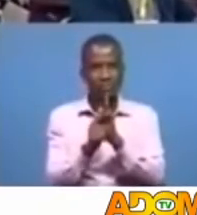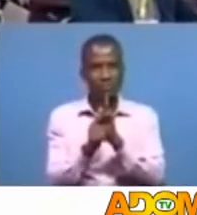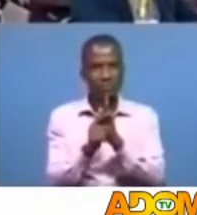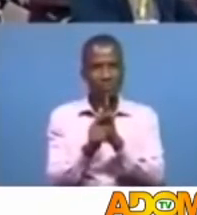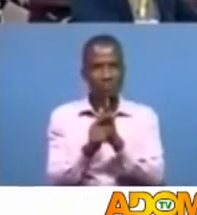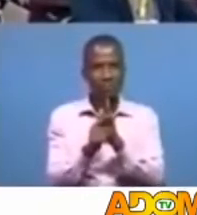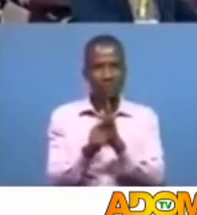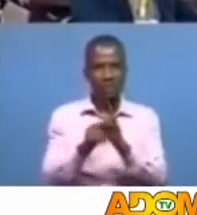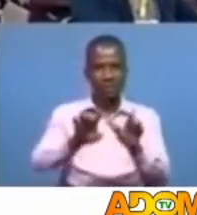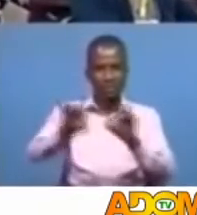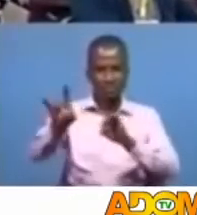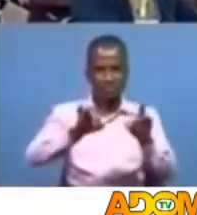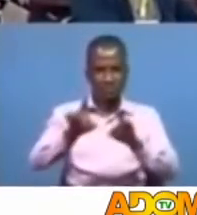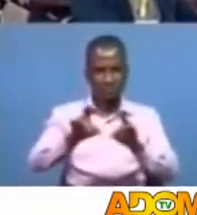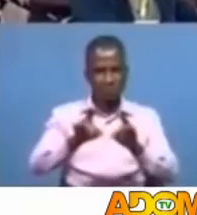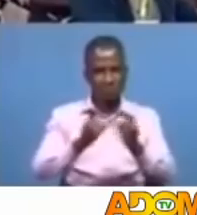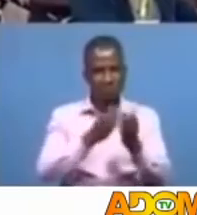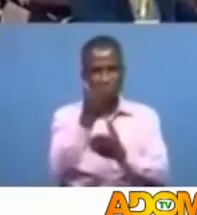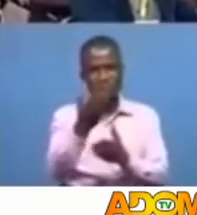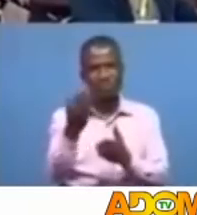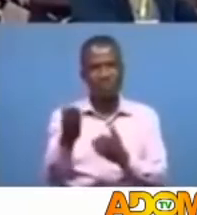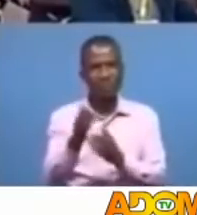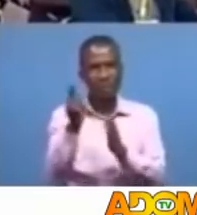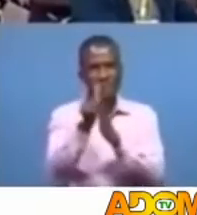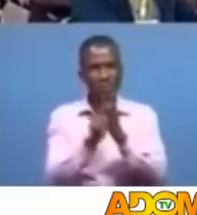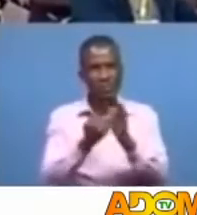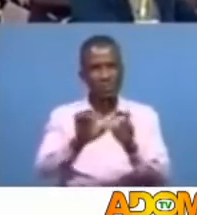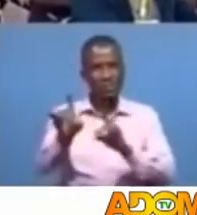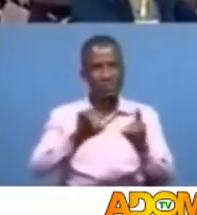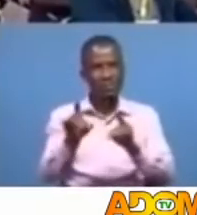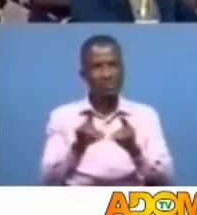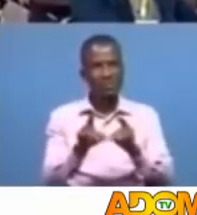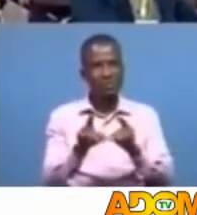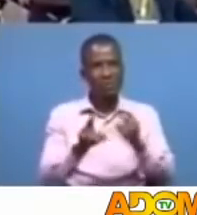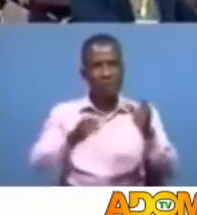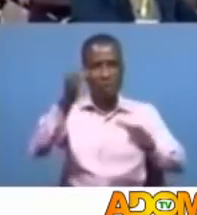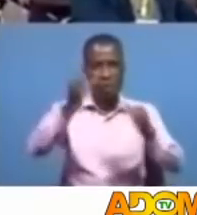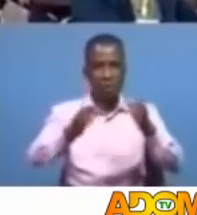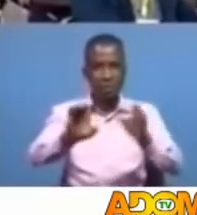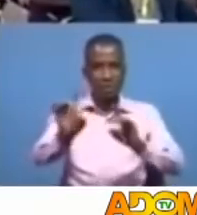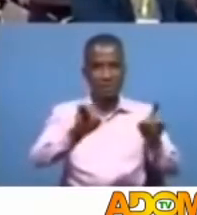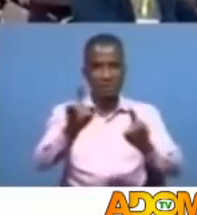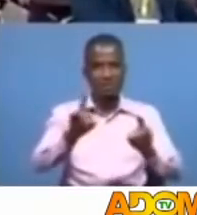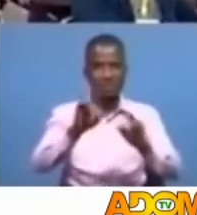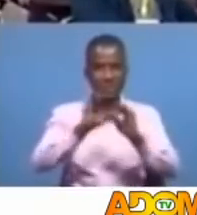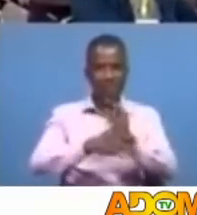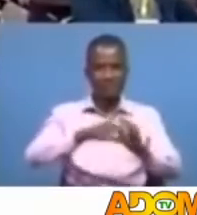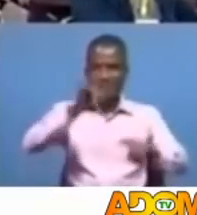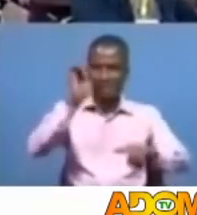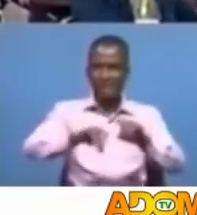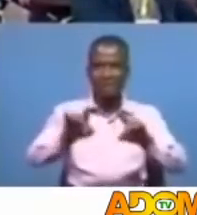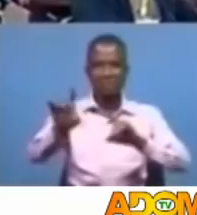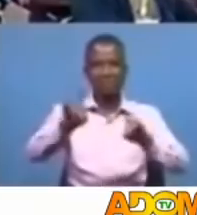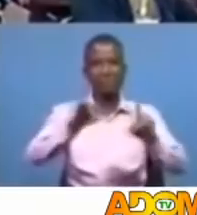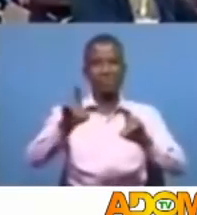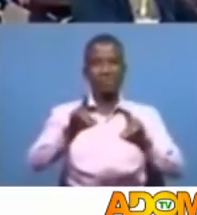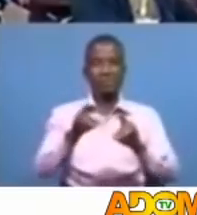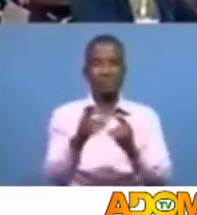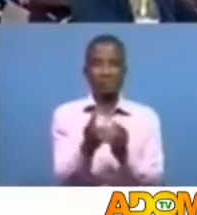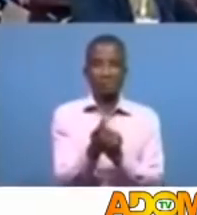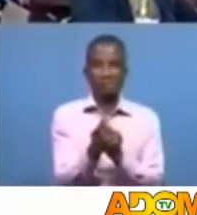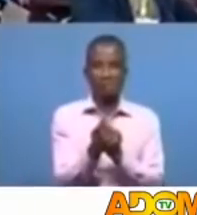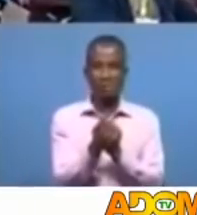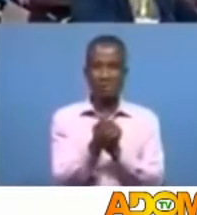into effect what the rules of court have done, there can't be any question that those